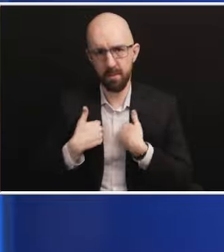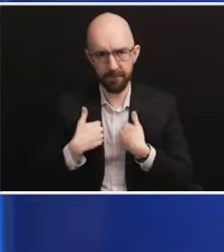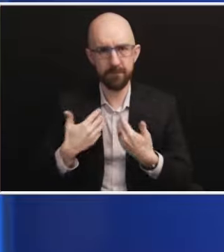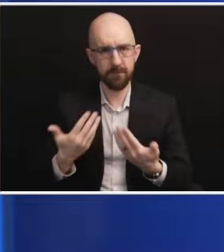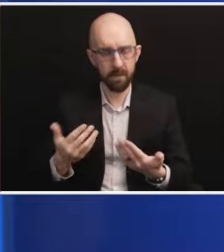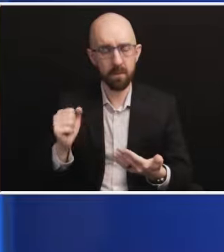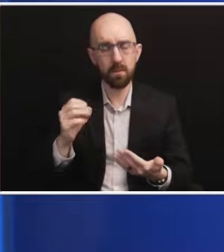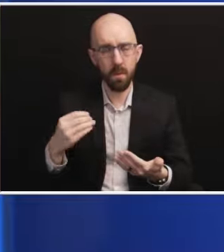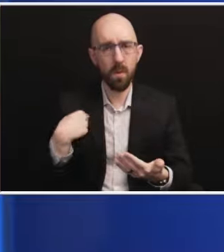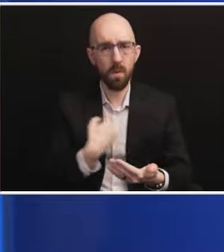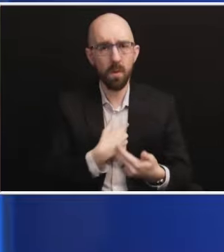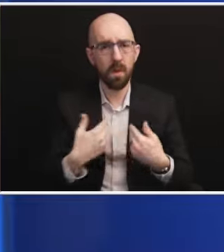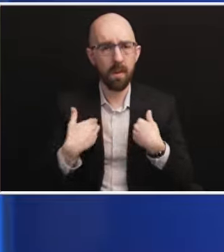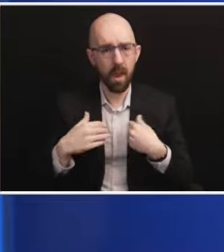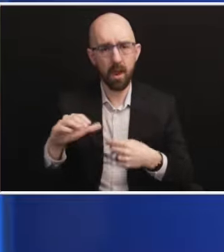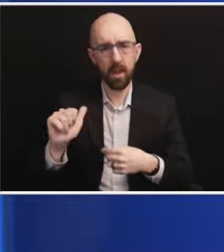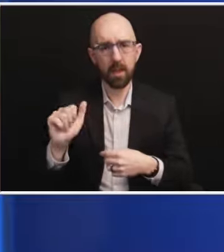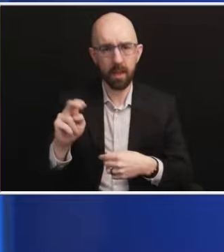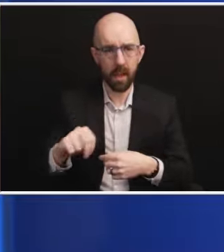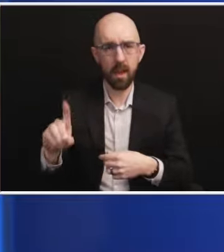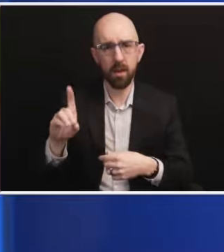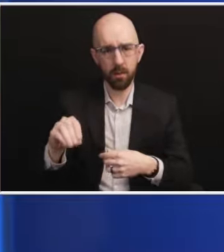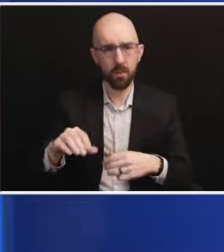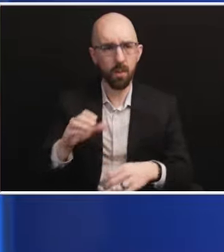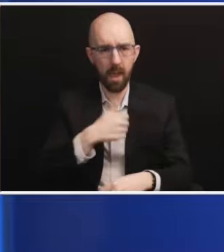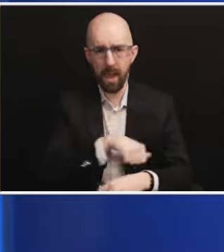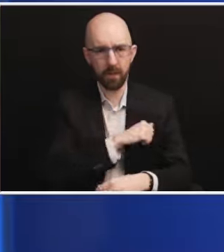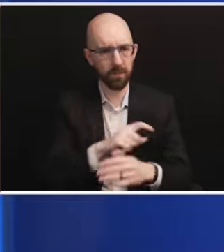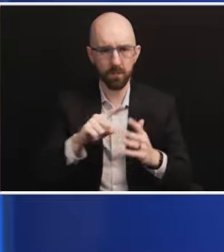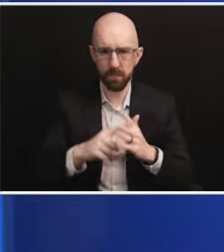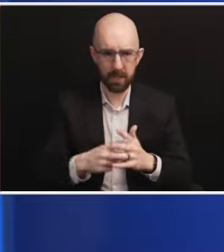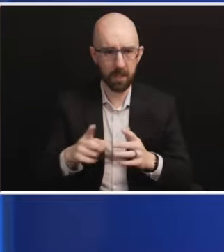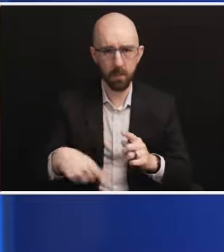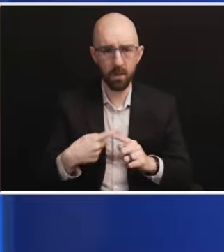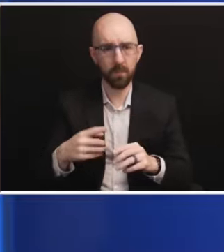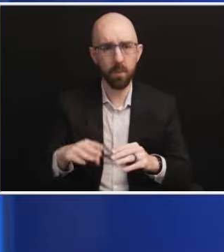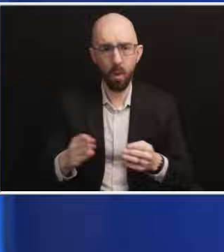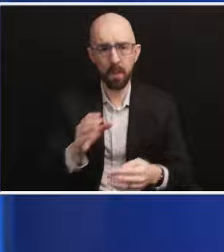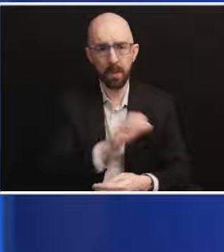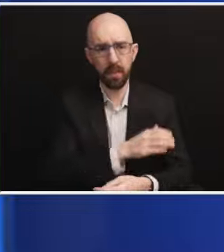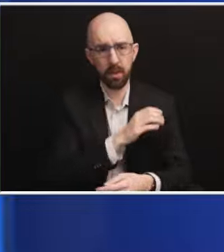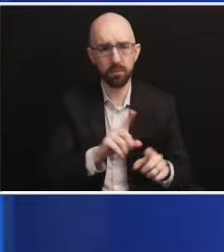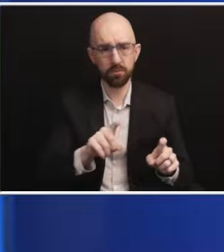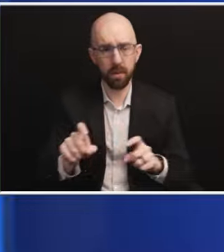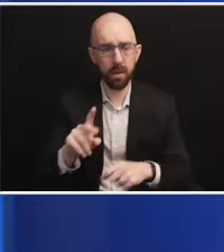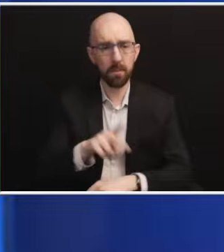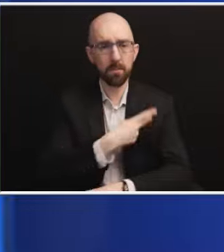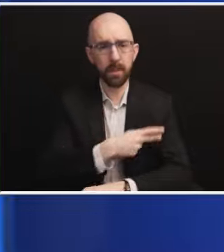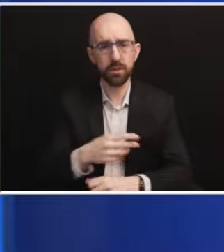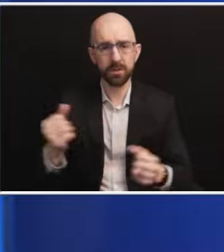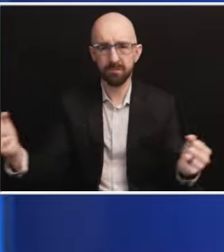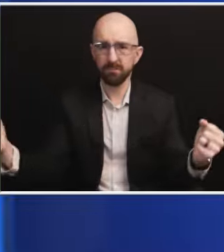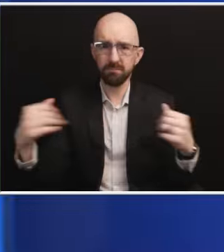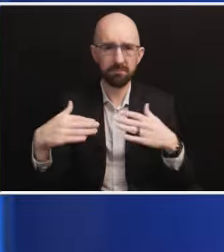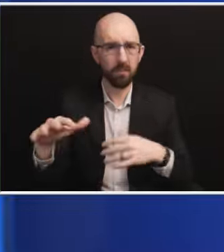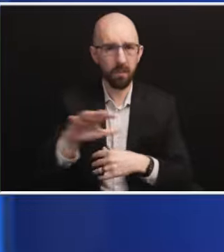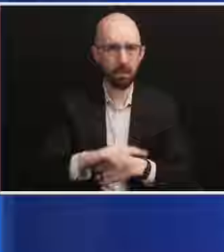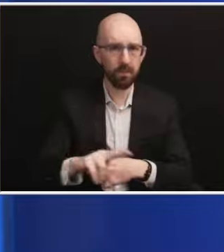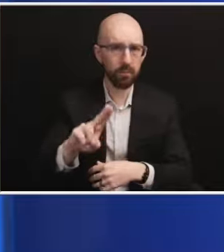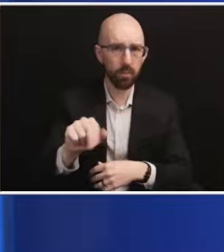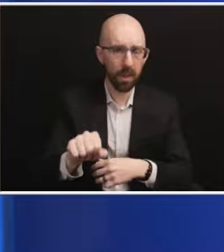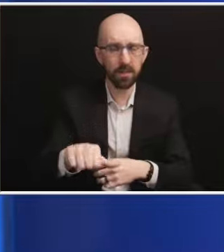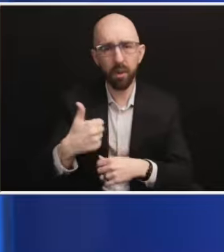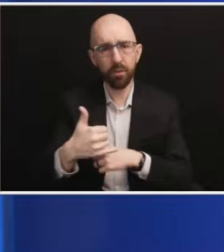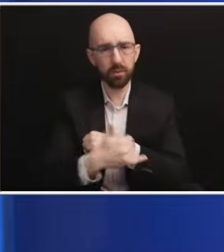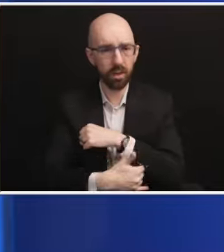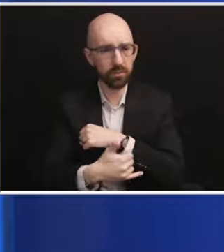a can-do attitude from the very beginning. When we opened these clinical trials, we had patients coming to us from around the nation and from other nations as well for